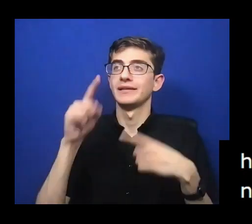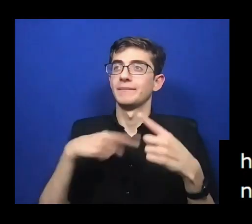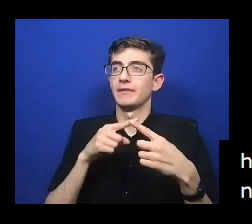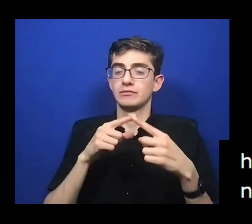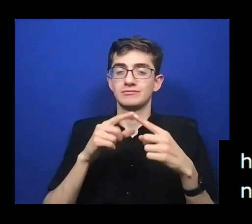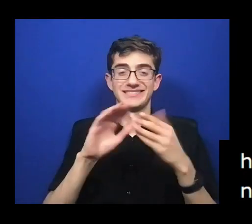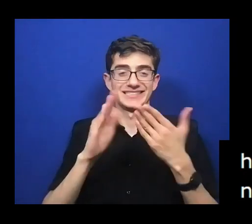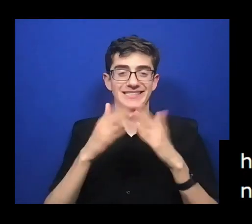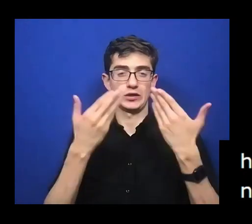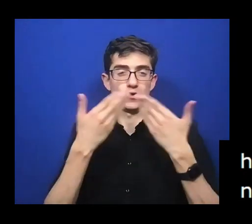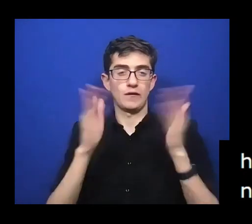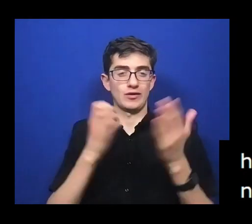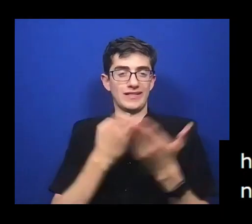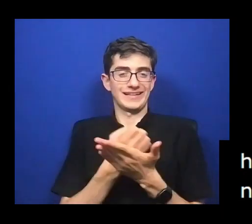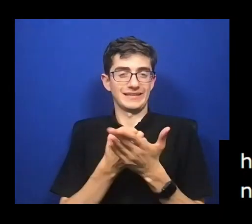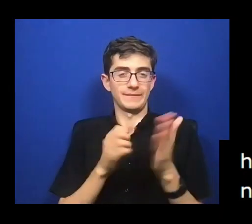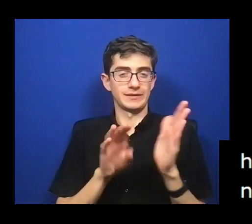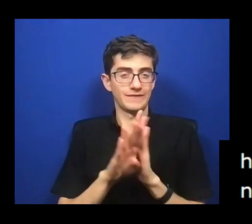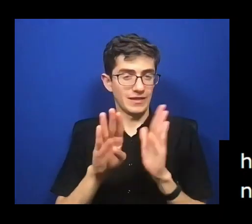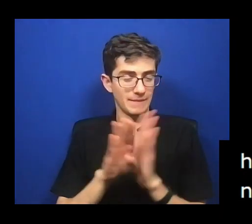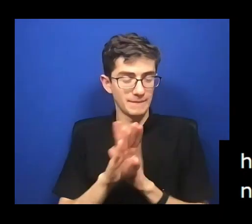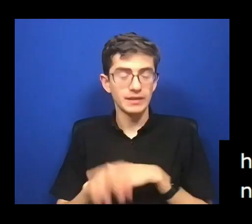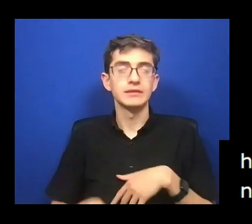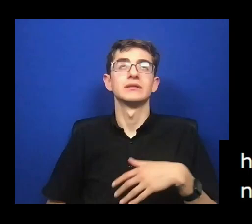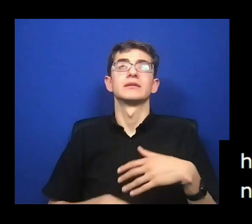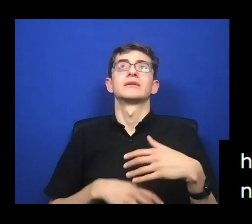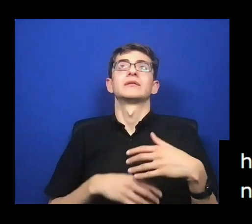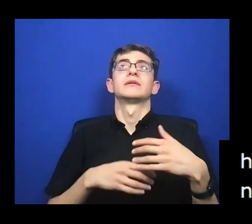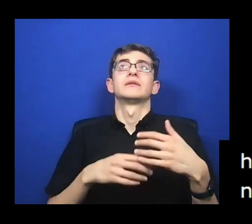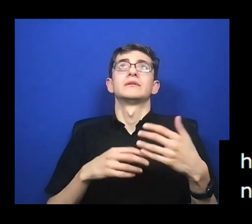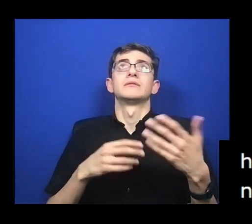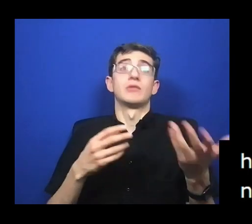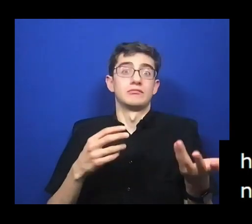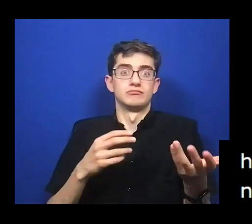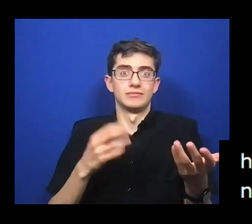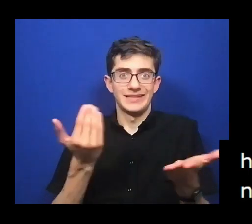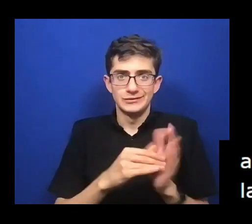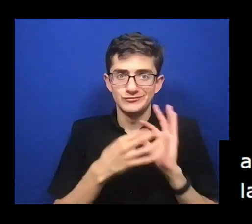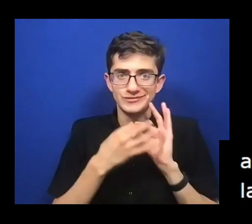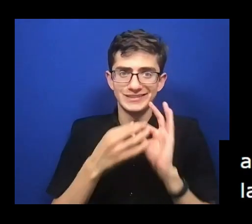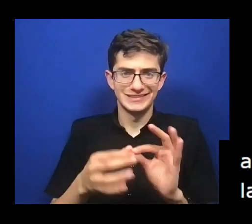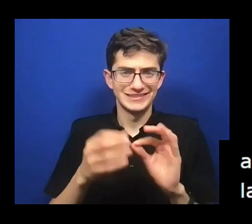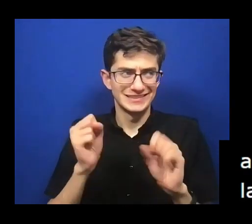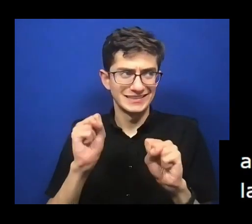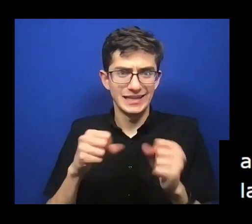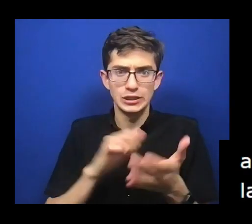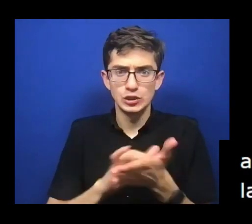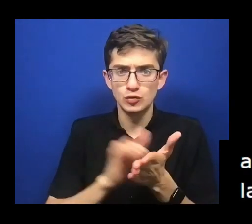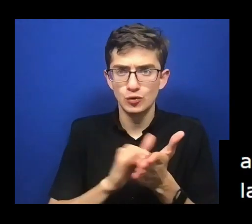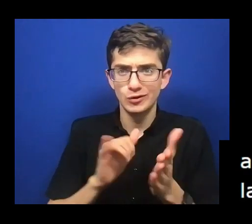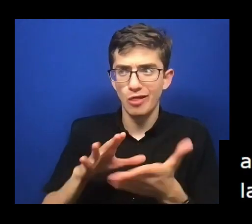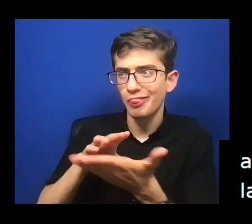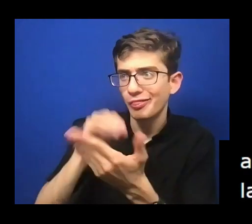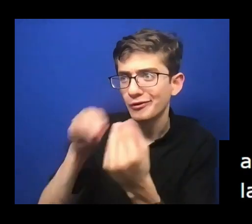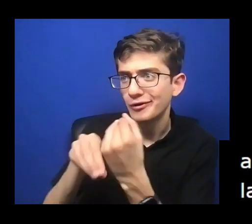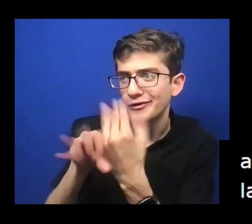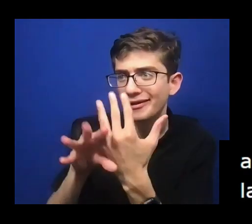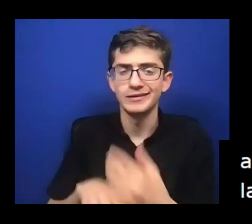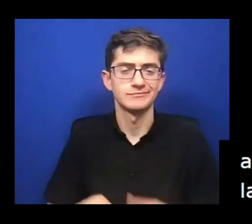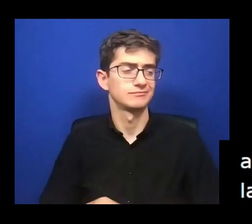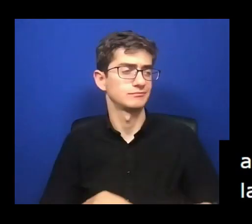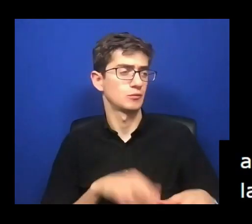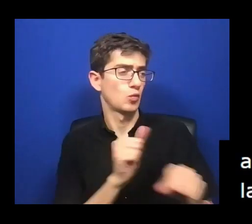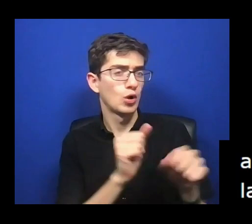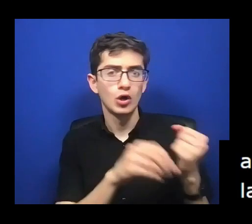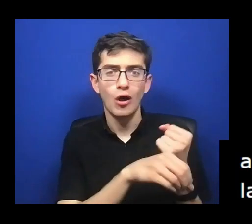development, we're talking about a New Yorker's ability to remote learn, to remote work, to be involved in telehealth. And so it's important just to